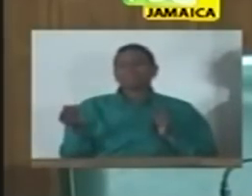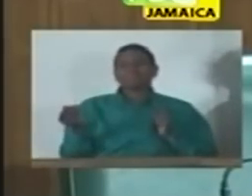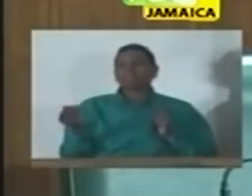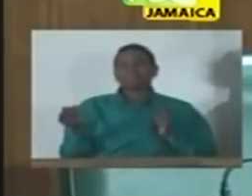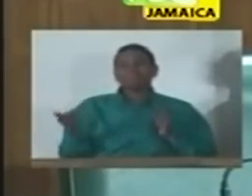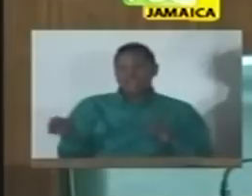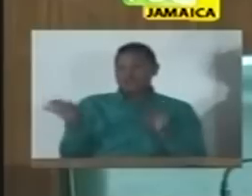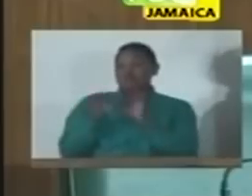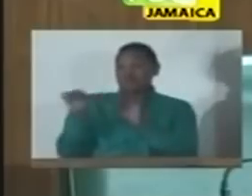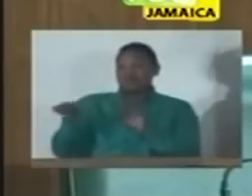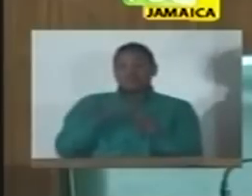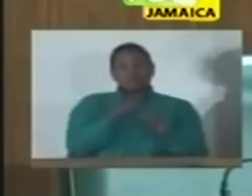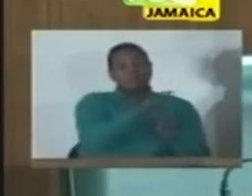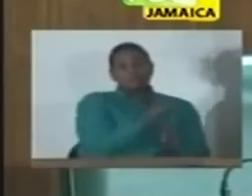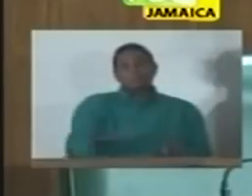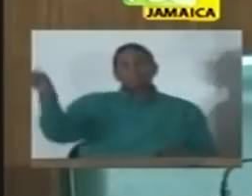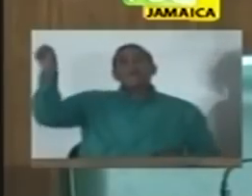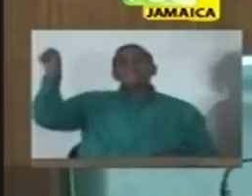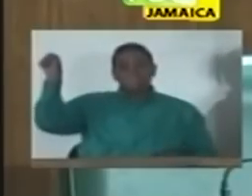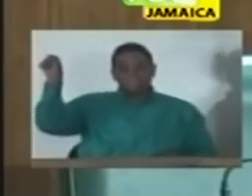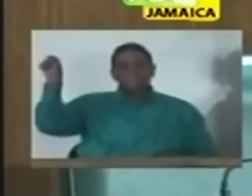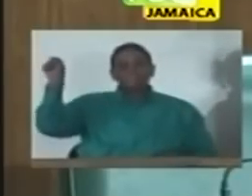money.